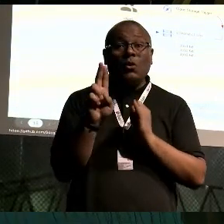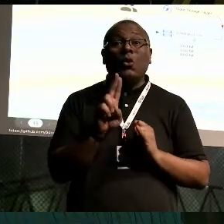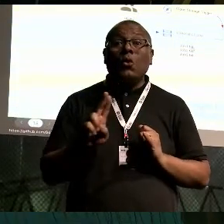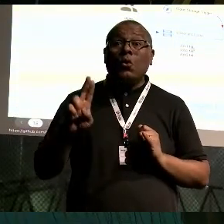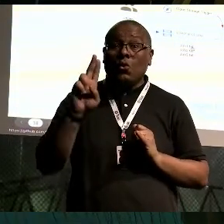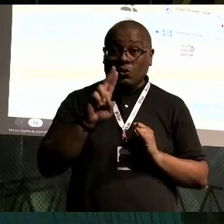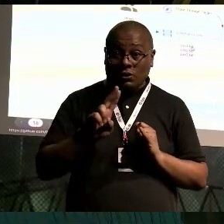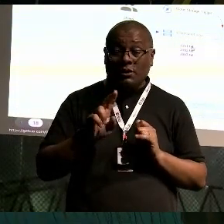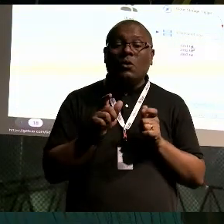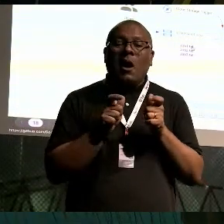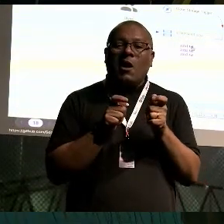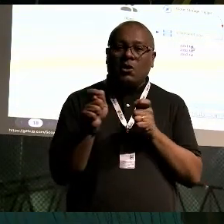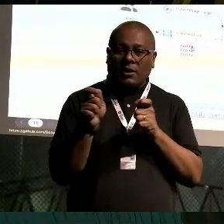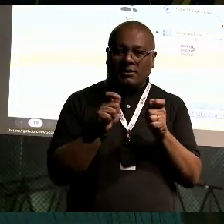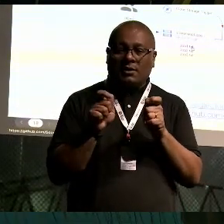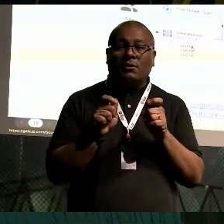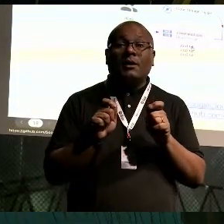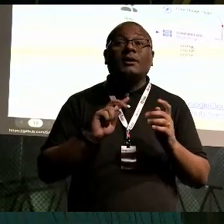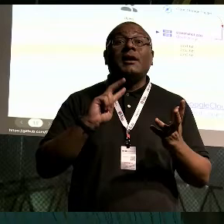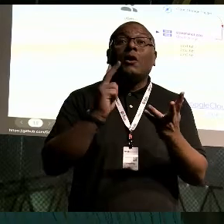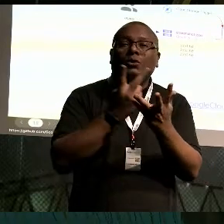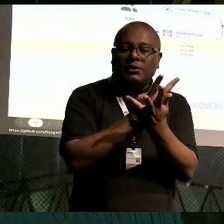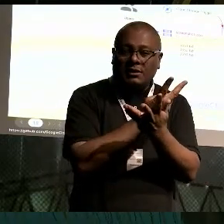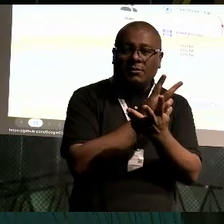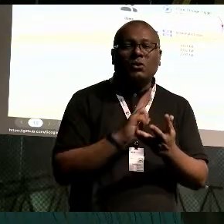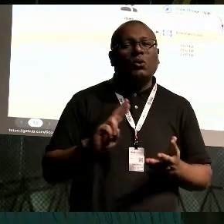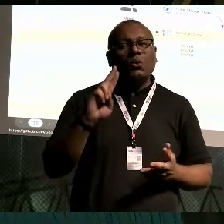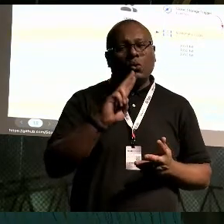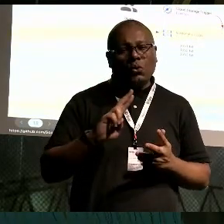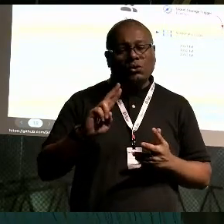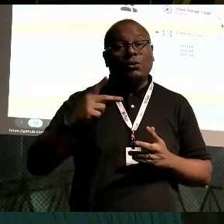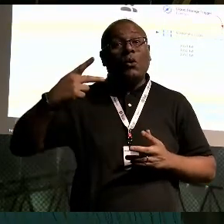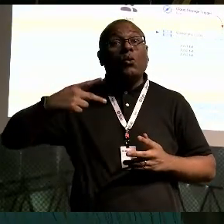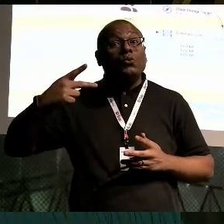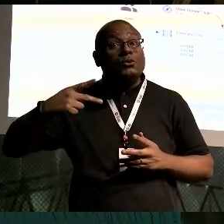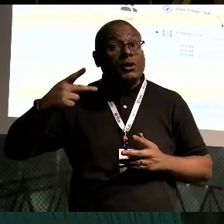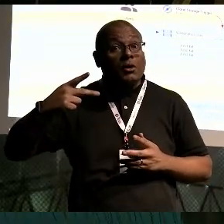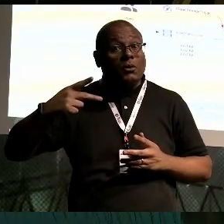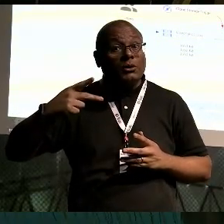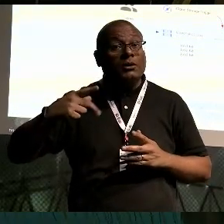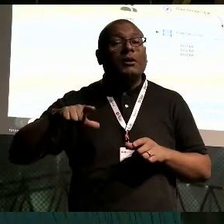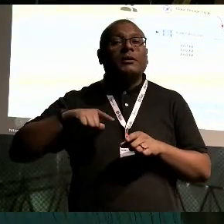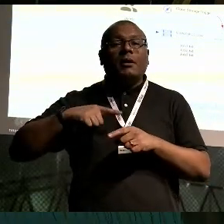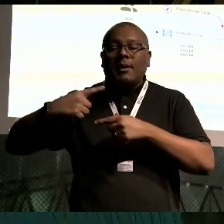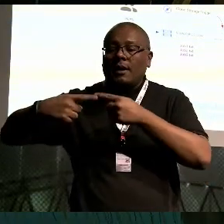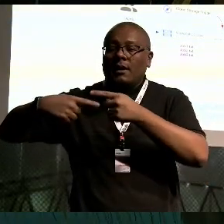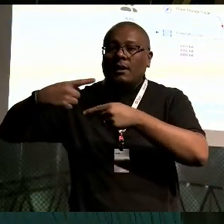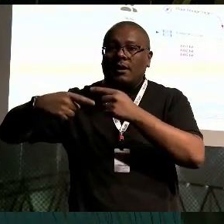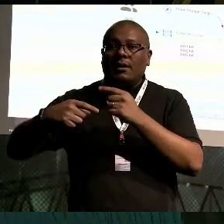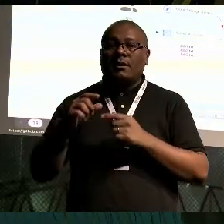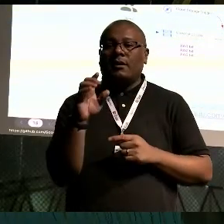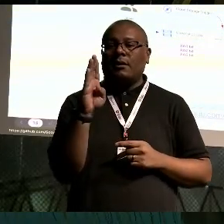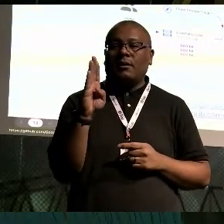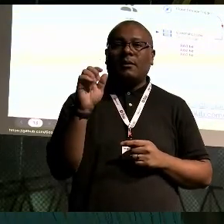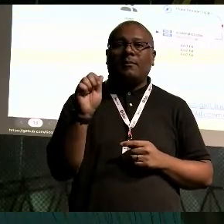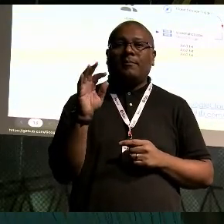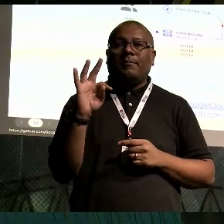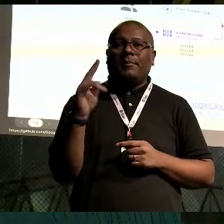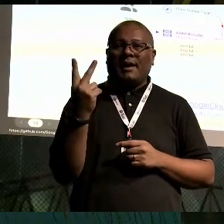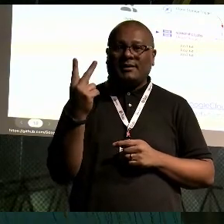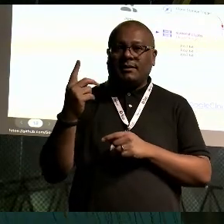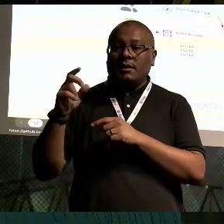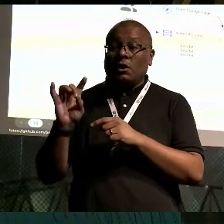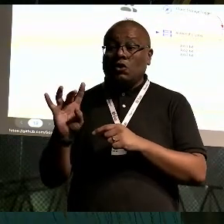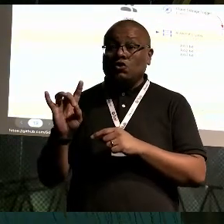event-driven orchestration. Secondly, we are using Cloud Run job service to run batch jobs in parallel. And